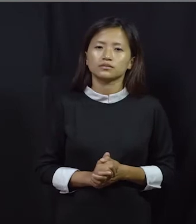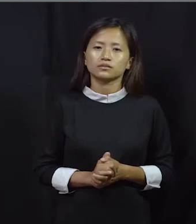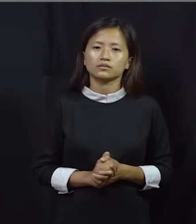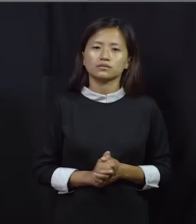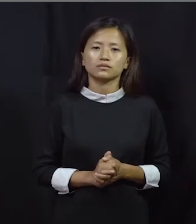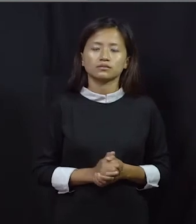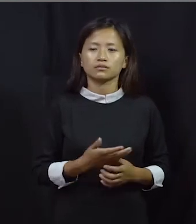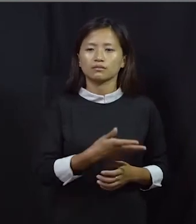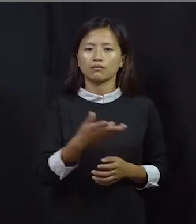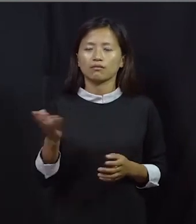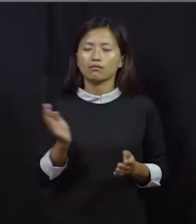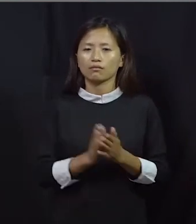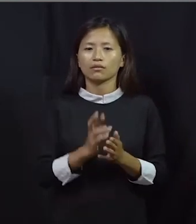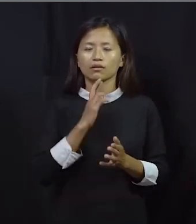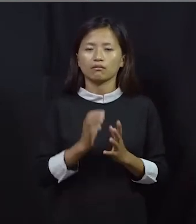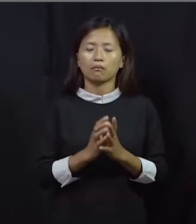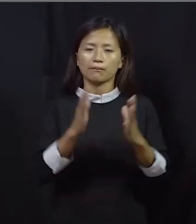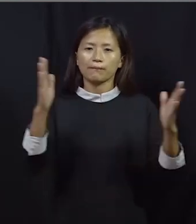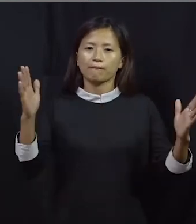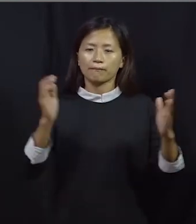There are certain cases